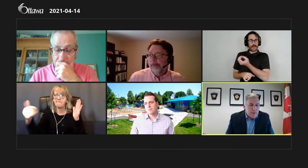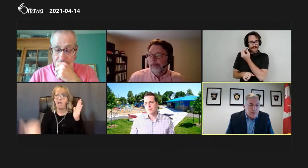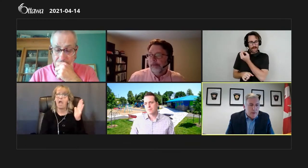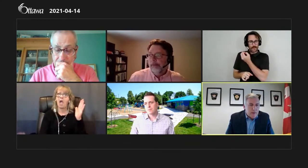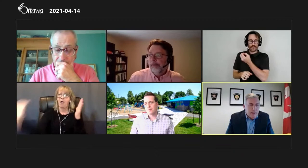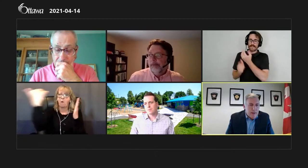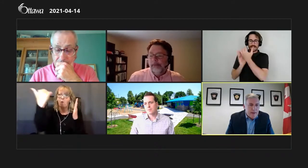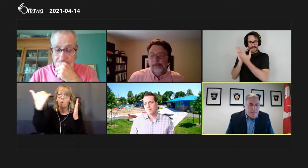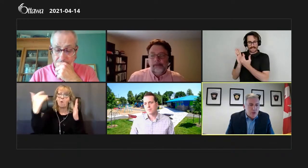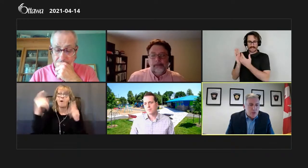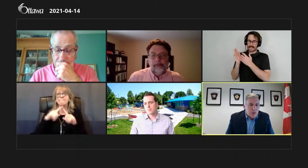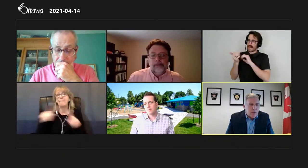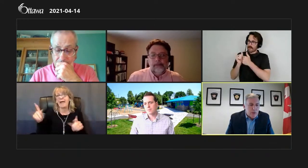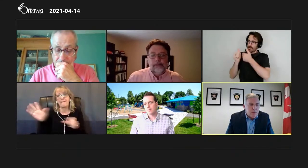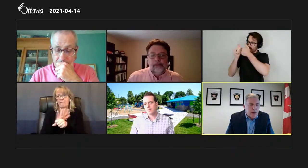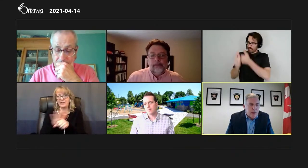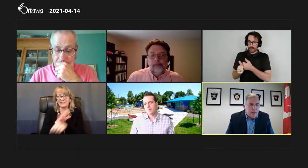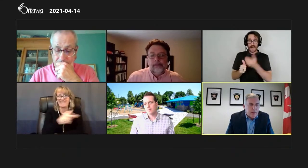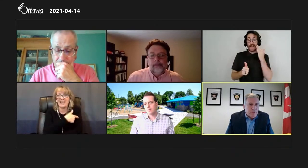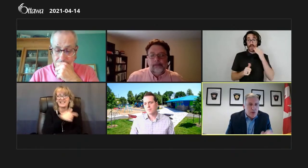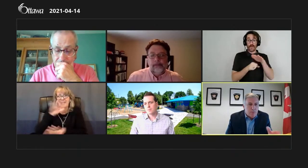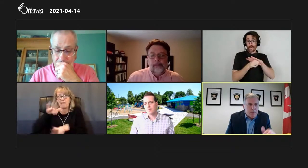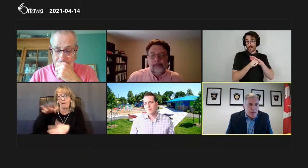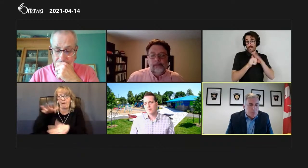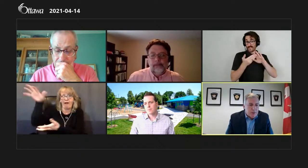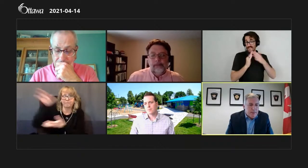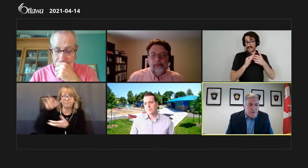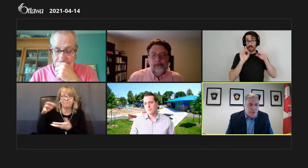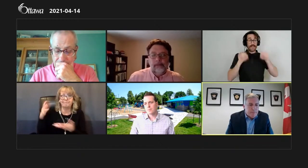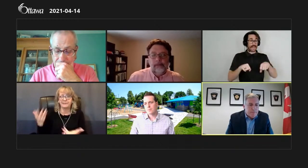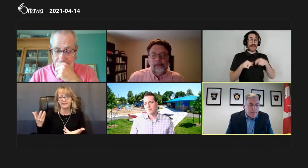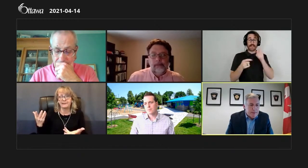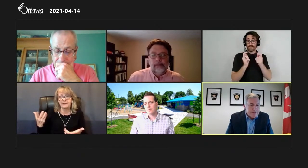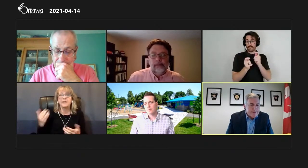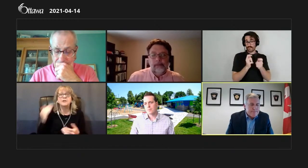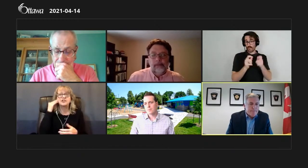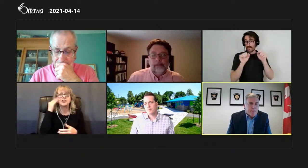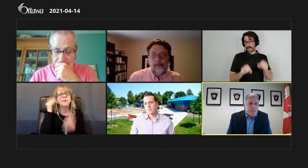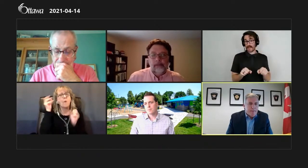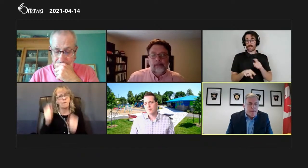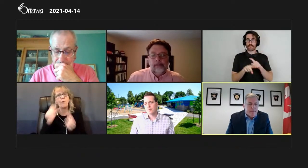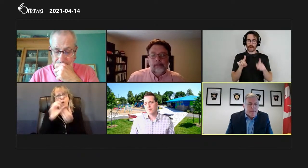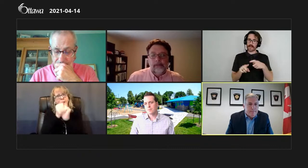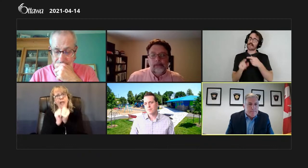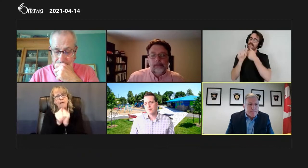some adaptations locally. But I can leave it to you maybe to explain that for him.